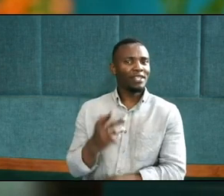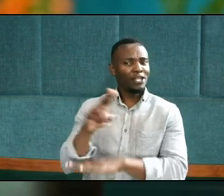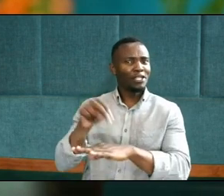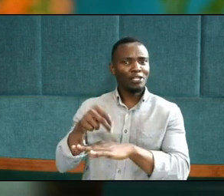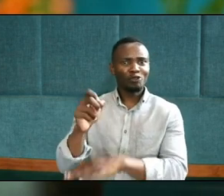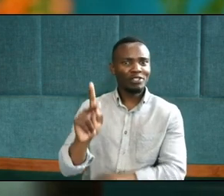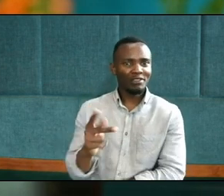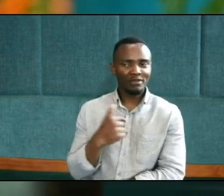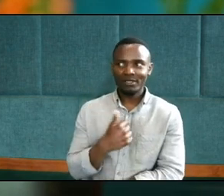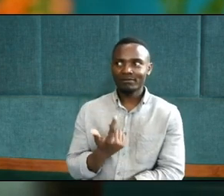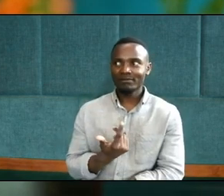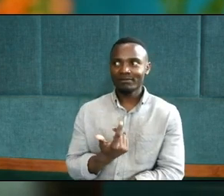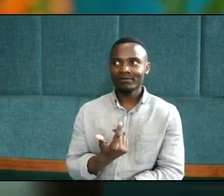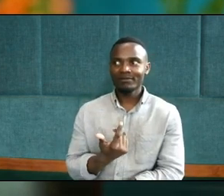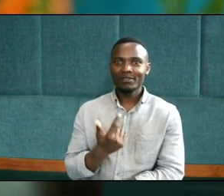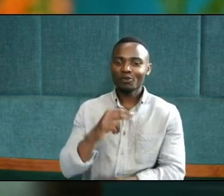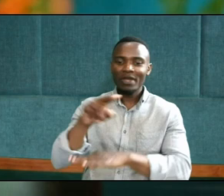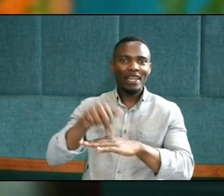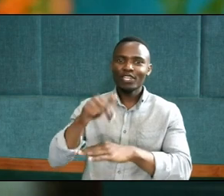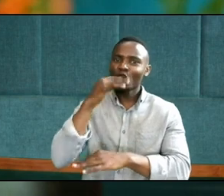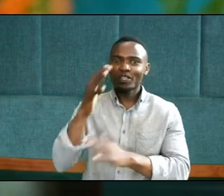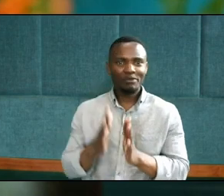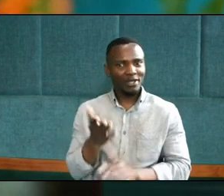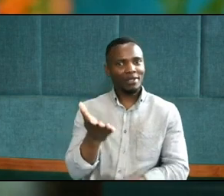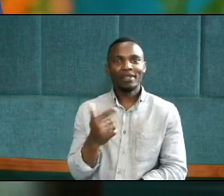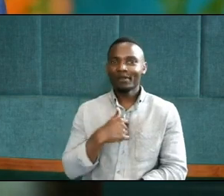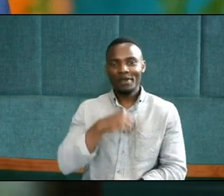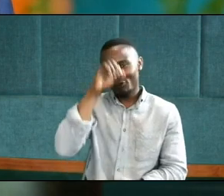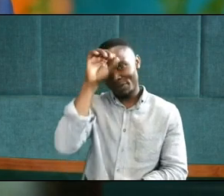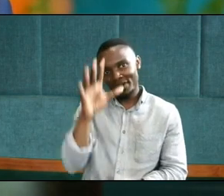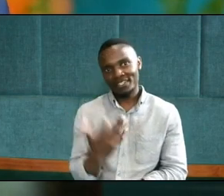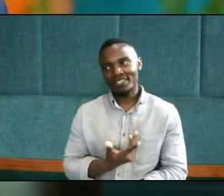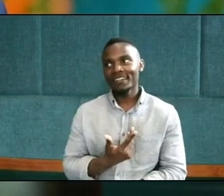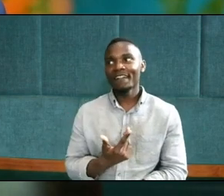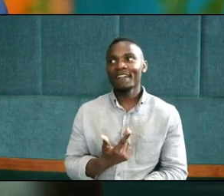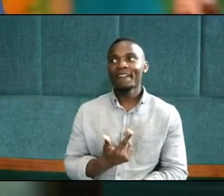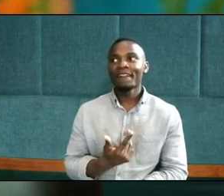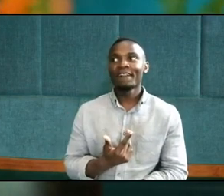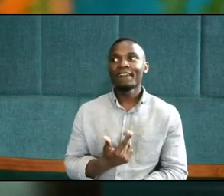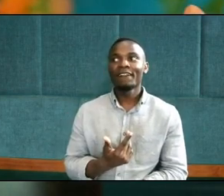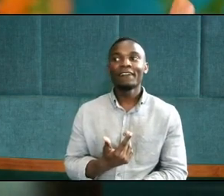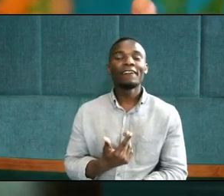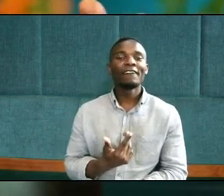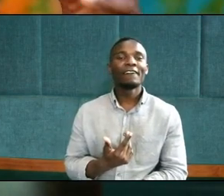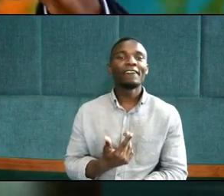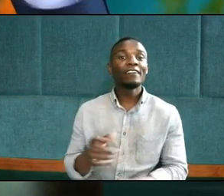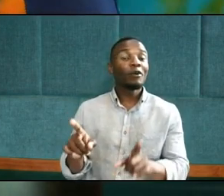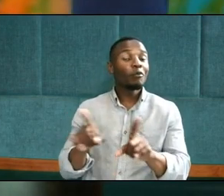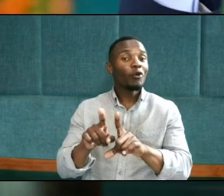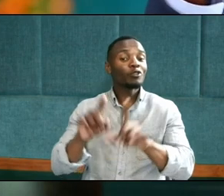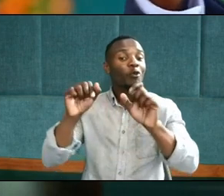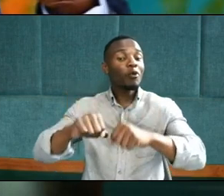national. I'm a national speaker right from here. So, and by extension, international,